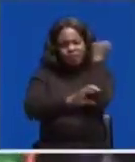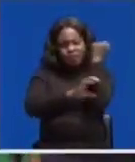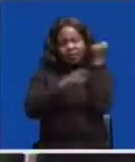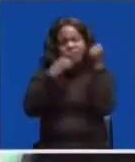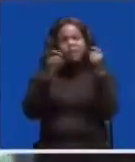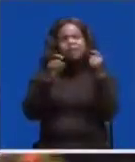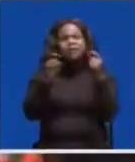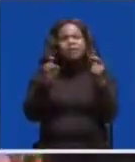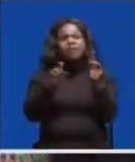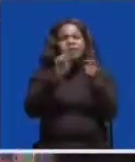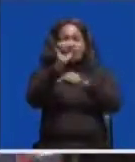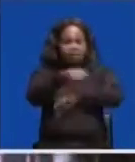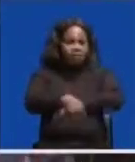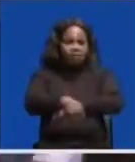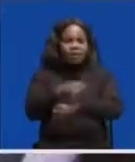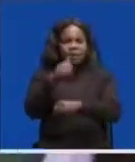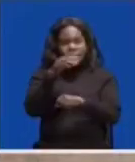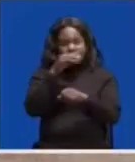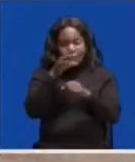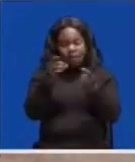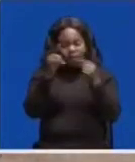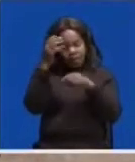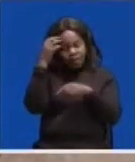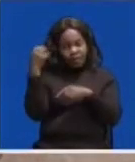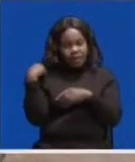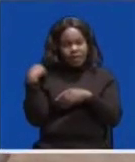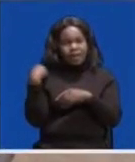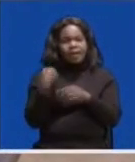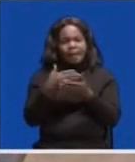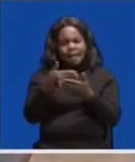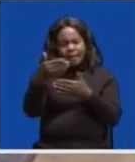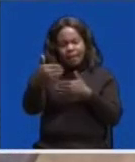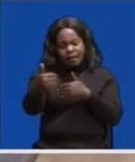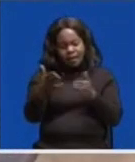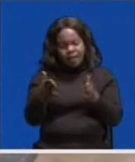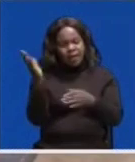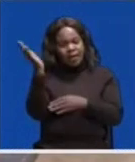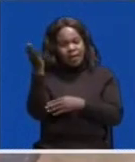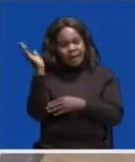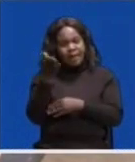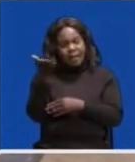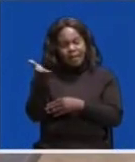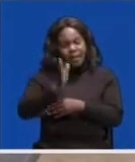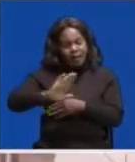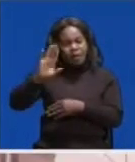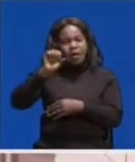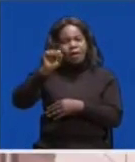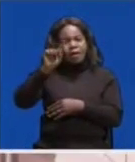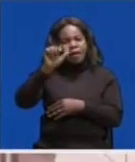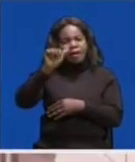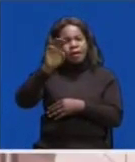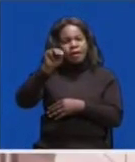he officiated at the ZNBC Zambia Buy a Brick campaign in Chibombo district of Central Province. We